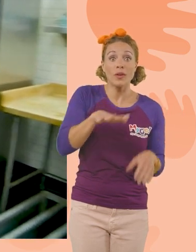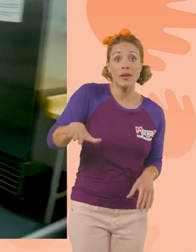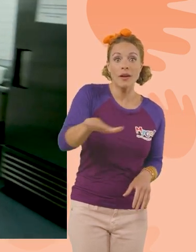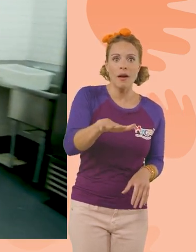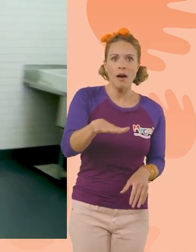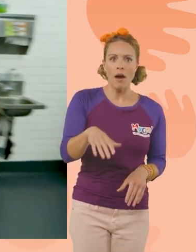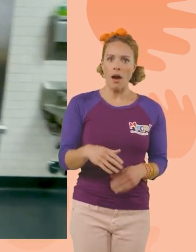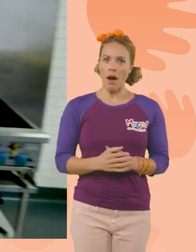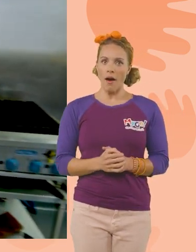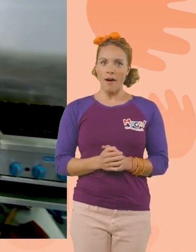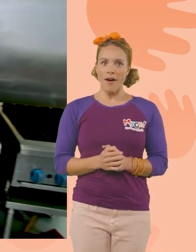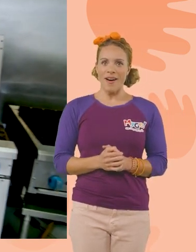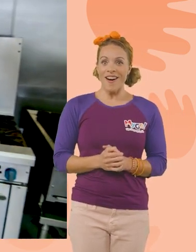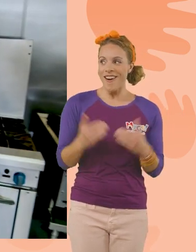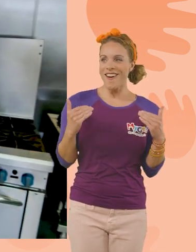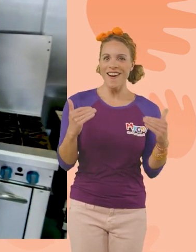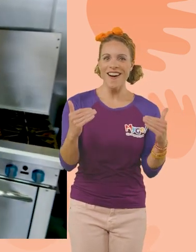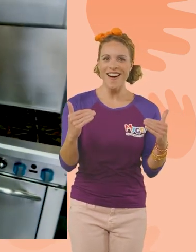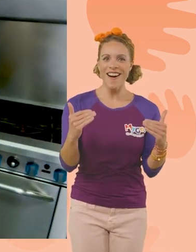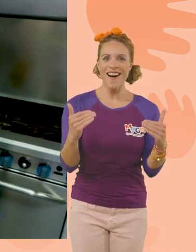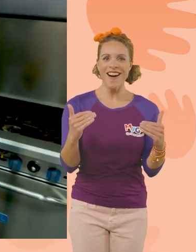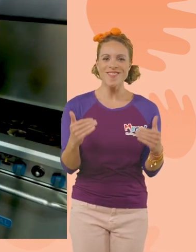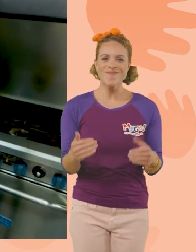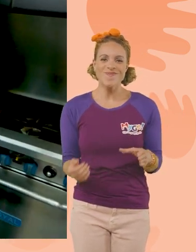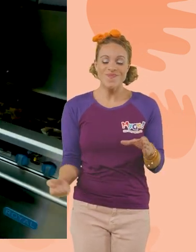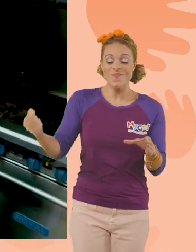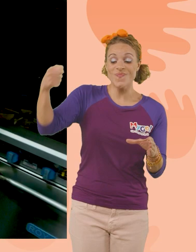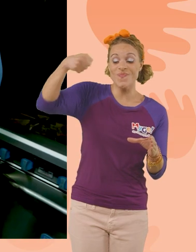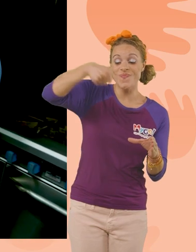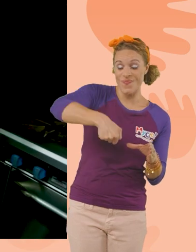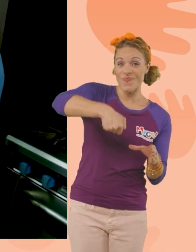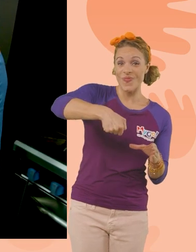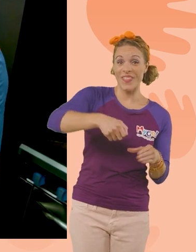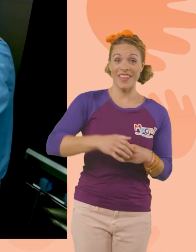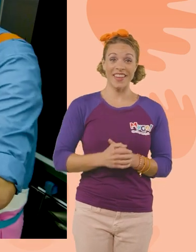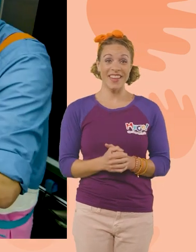station. Here we go, set it down.